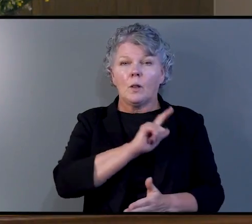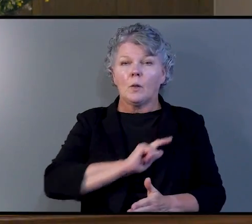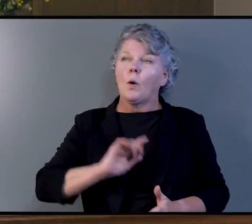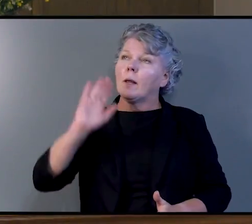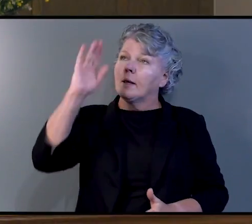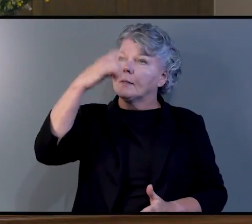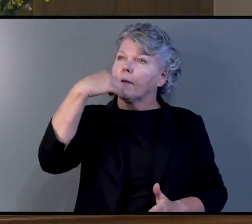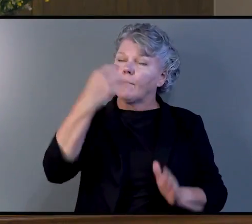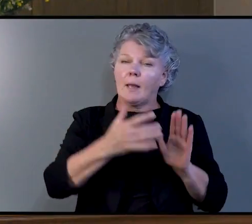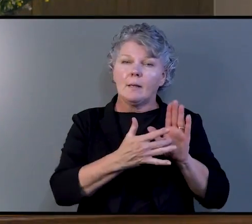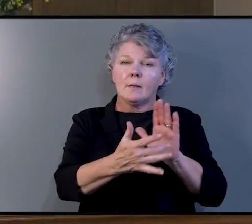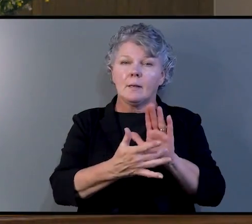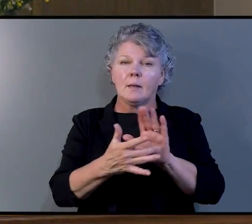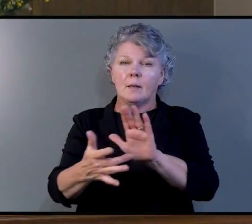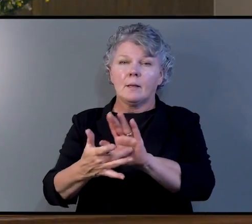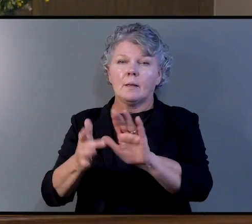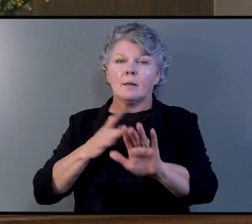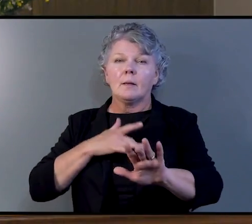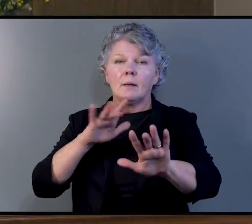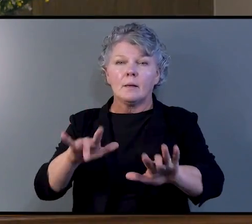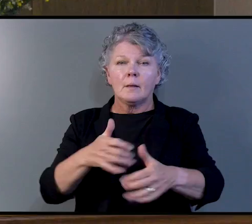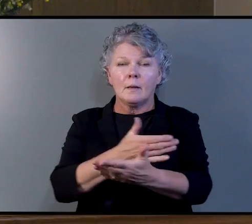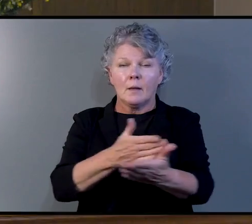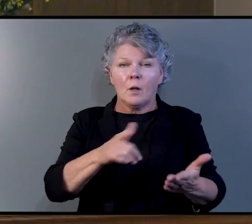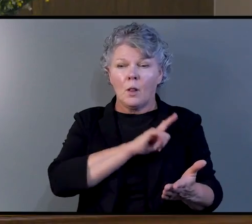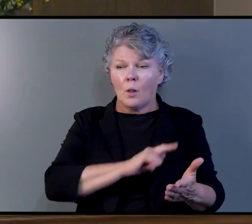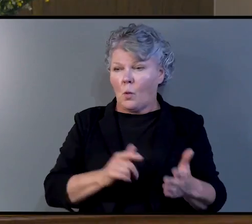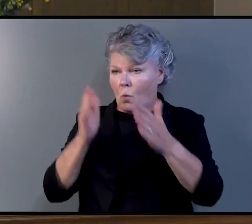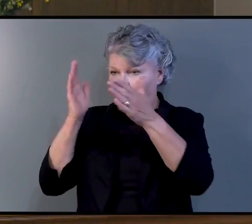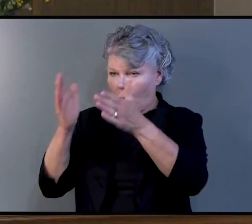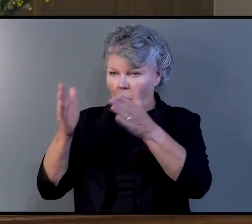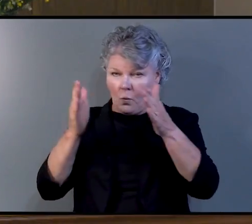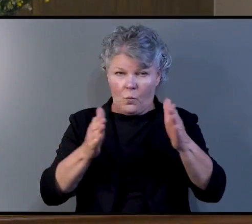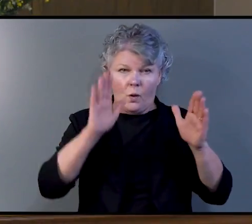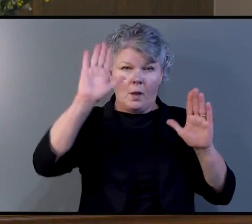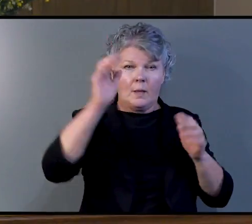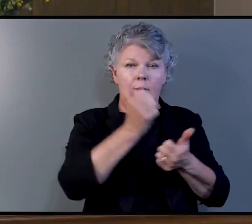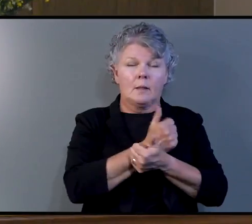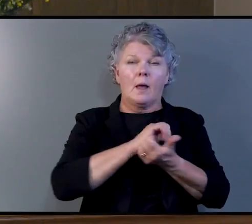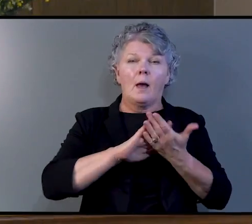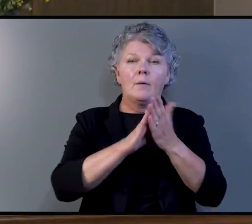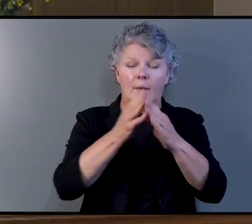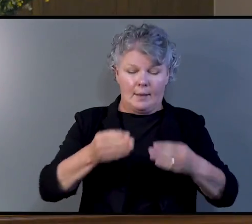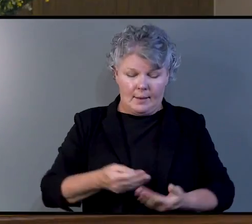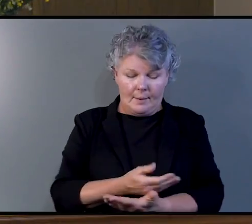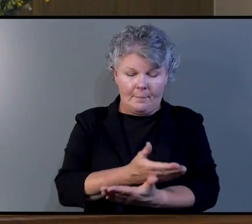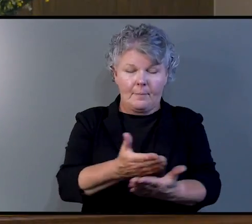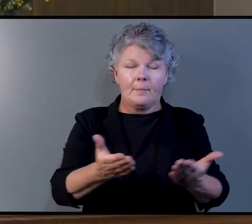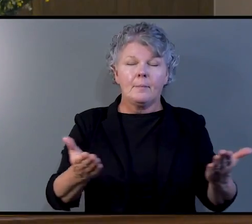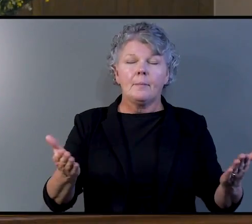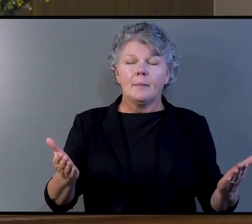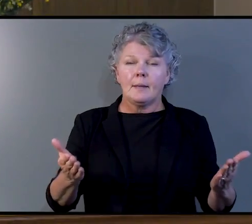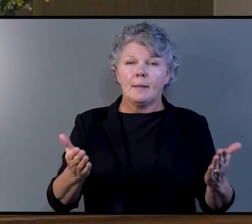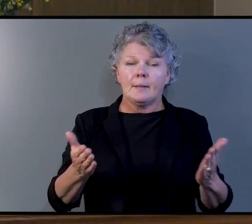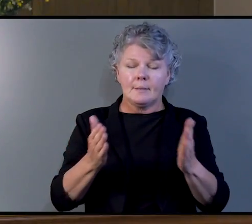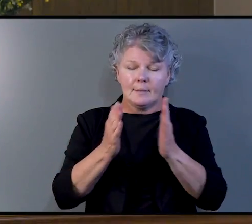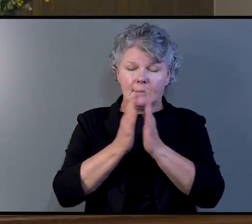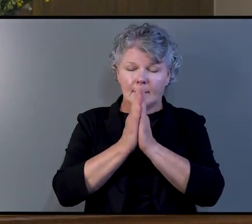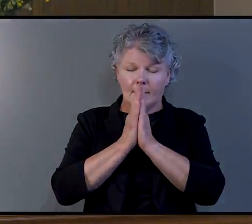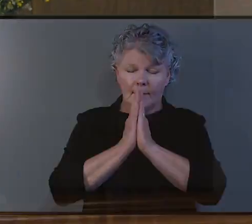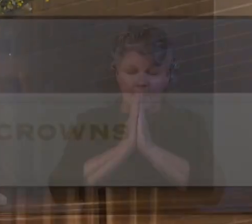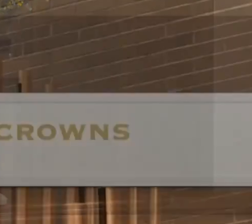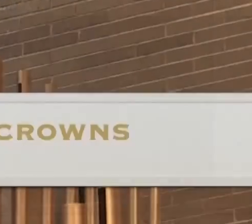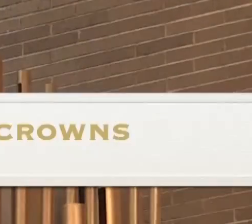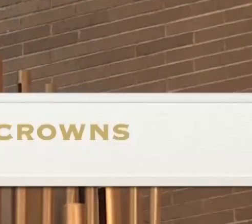Lord make his face shine on you and be gracious to you. May the Lord look upon you with his favor and give you his peace.